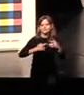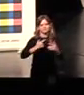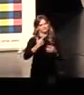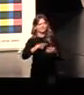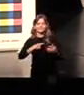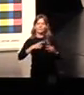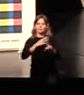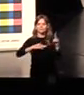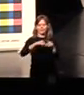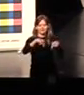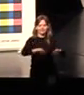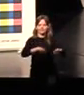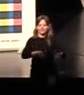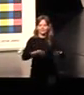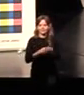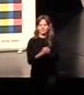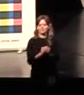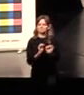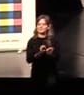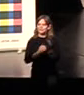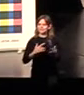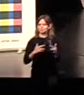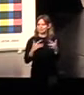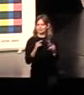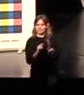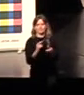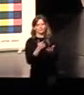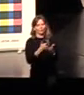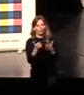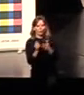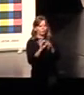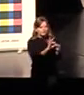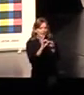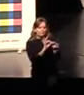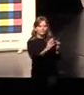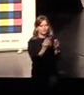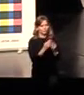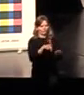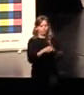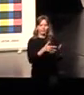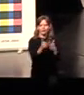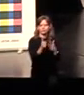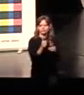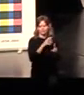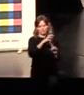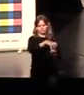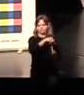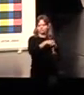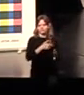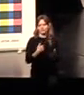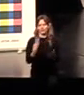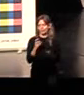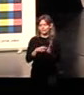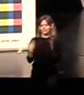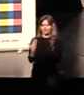the country and in dit perspectief joris collaborate closely with the cultural sector eerlijkheid ben voor de laatste 30 earth arm